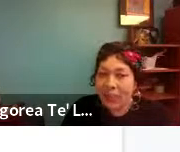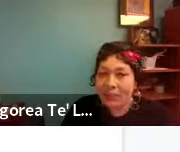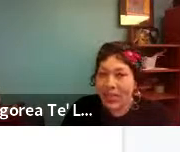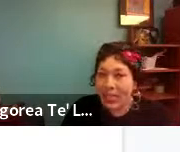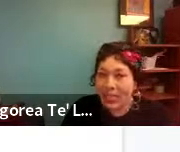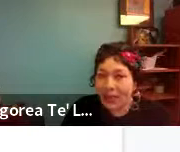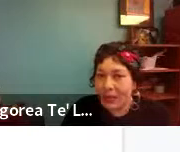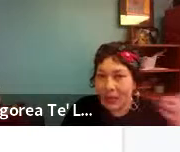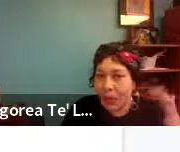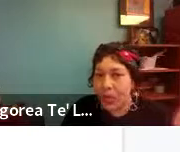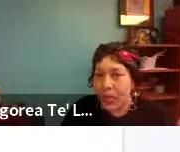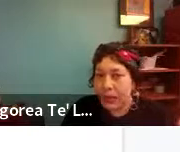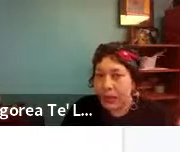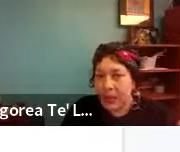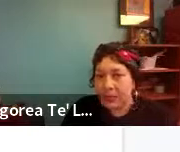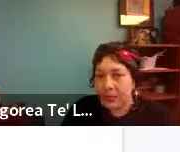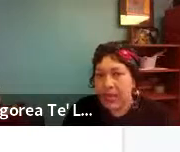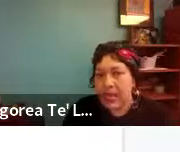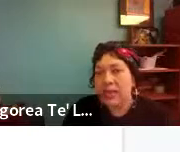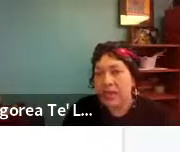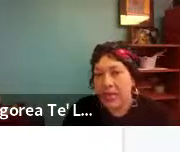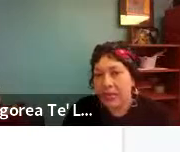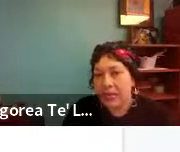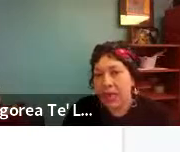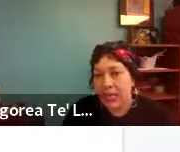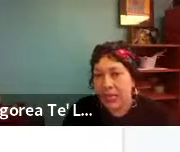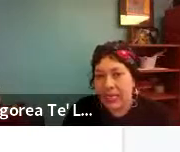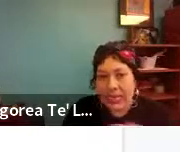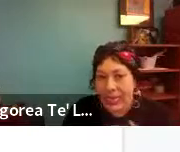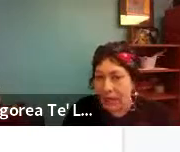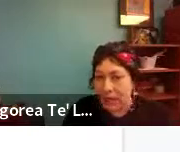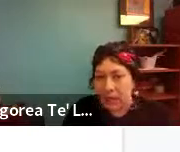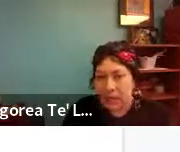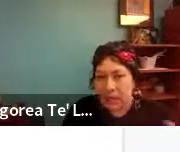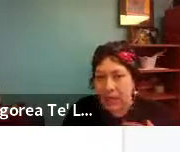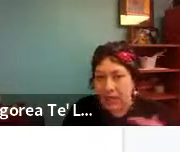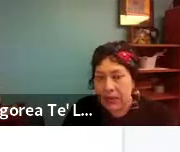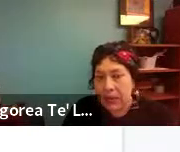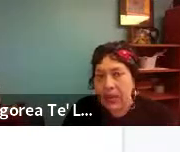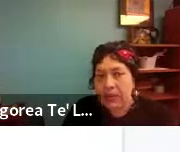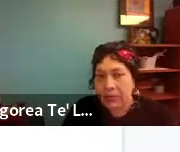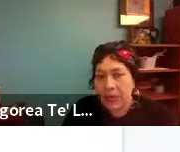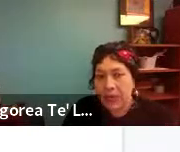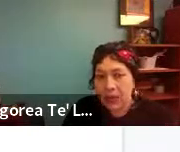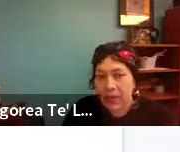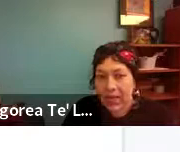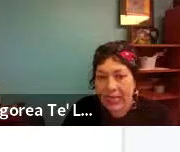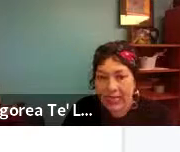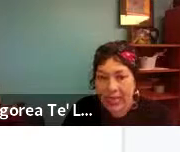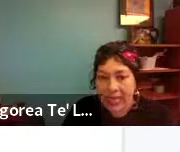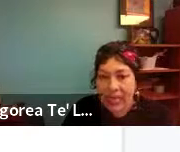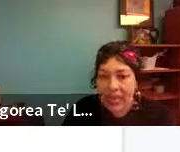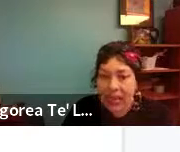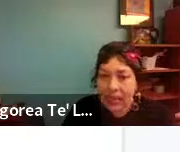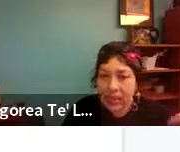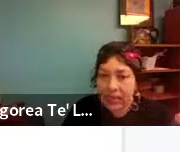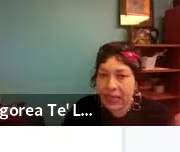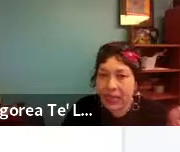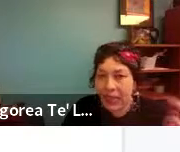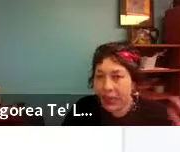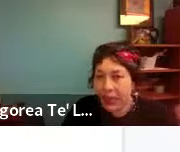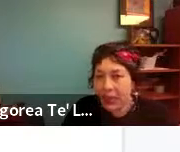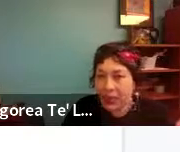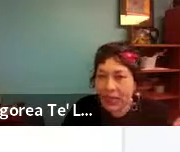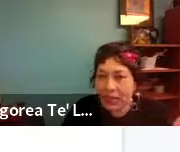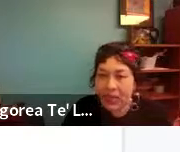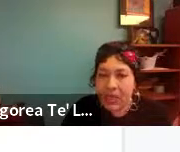highest populations of Native people in the whole country because of these policies that sent Native folks away from their homelands. And the idea